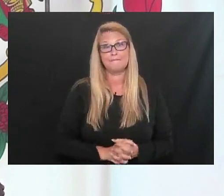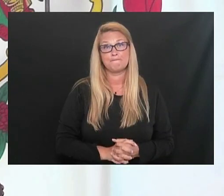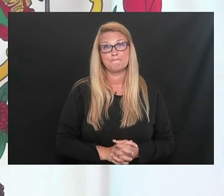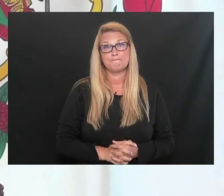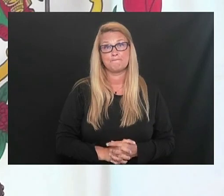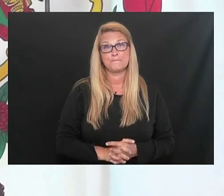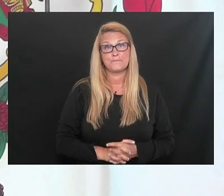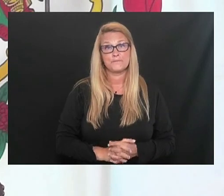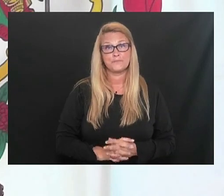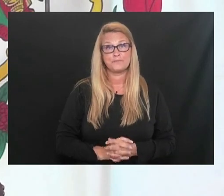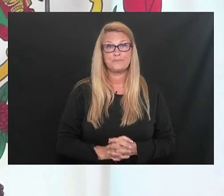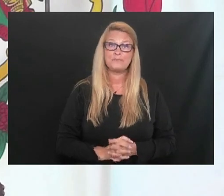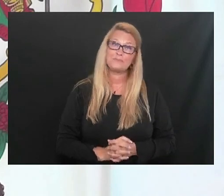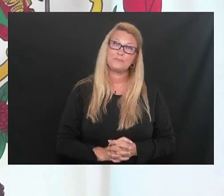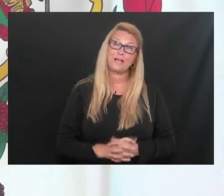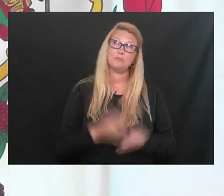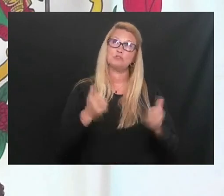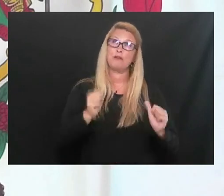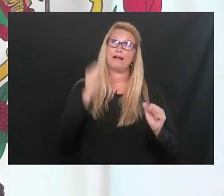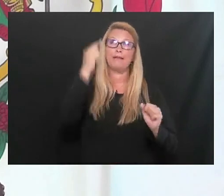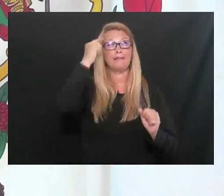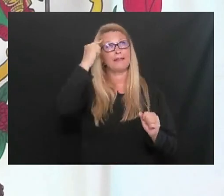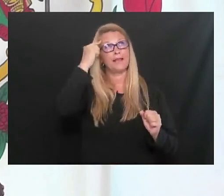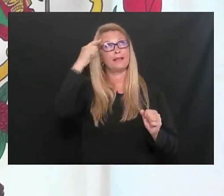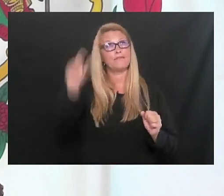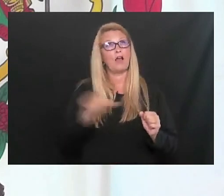and so I'm just trying to think here if I've got